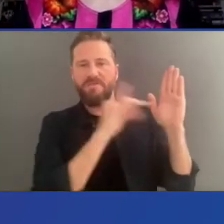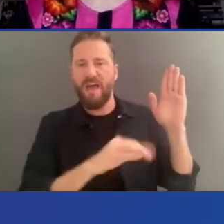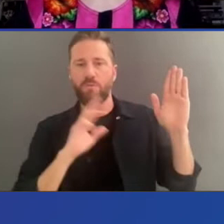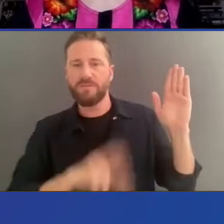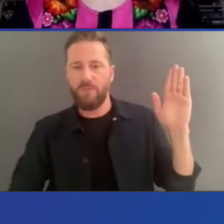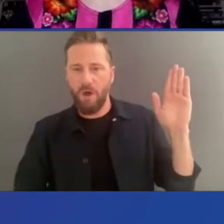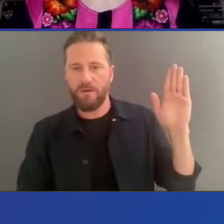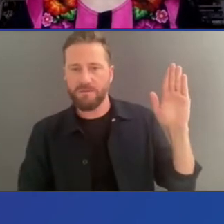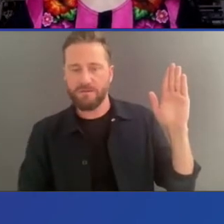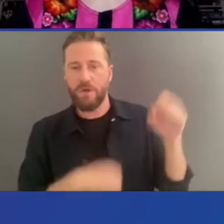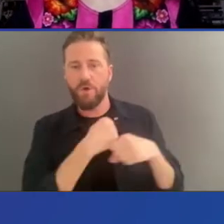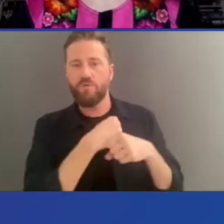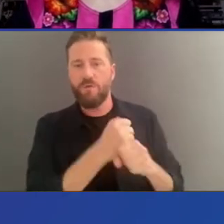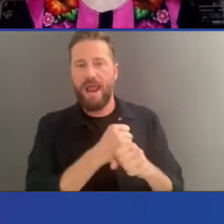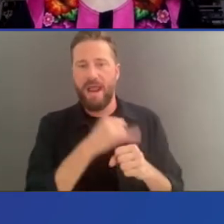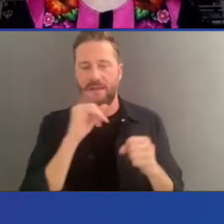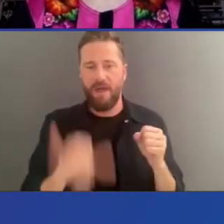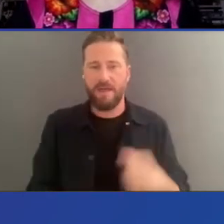has been created.